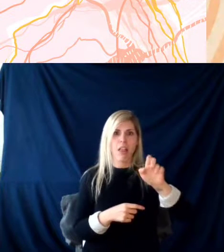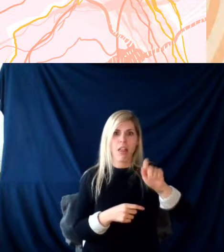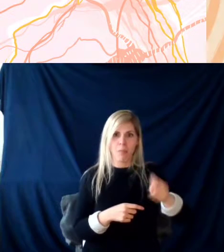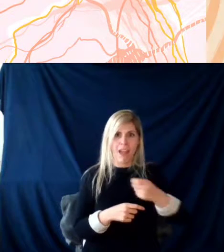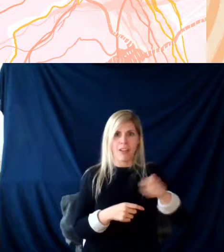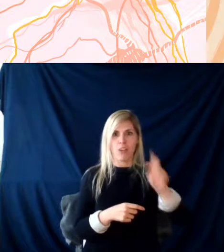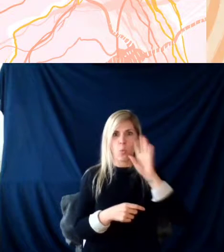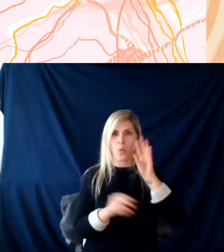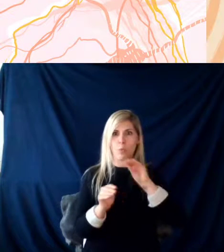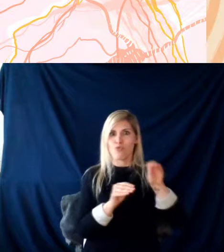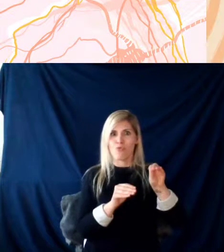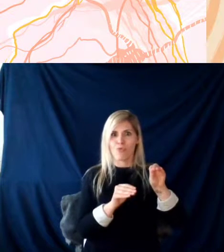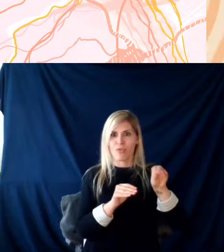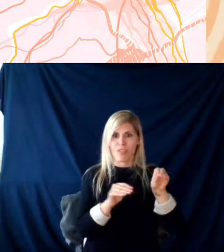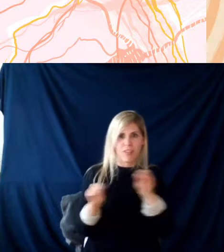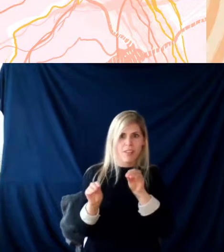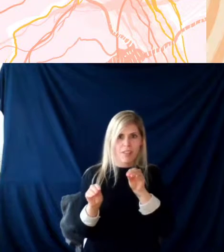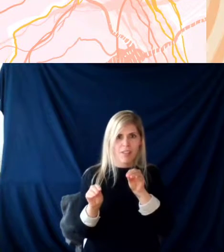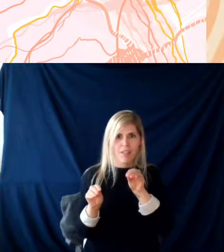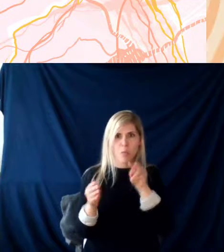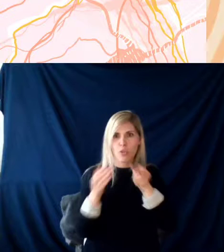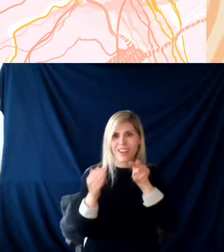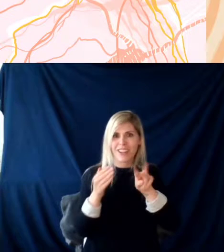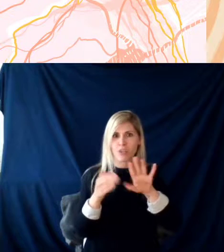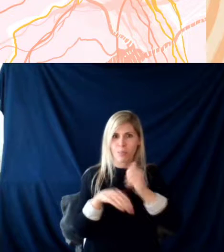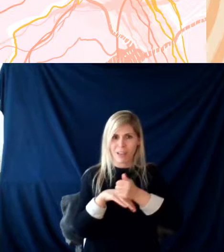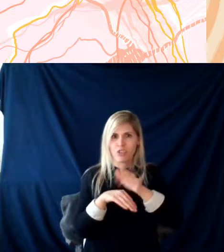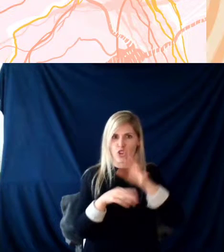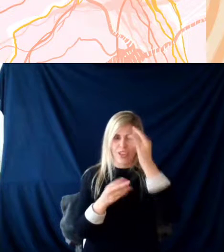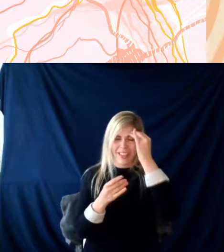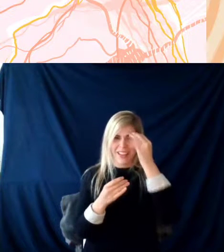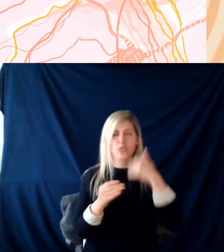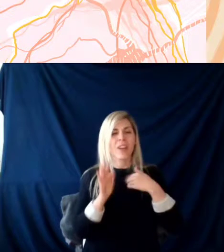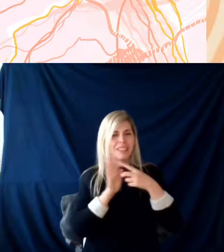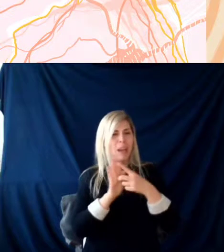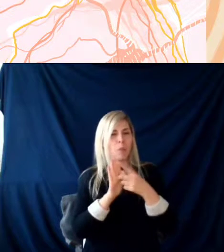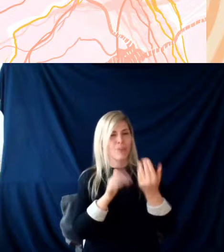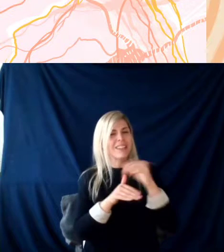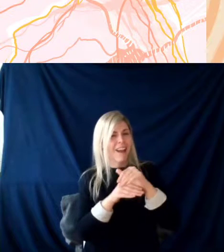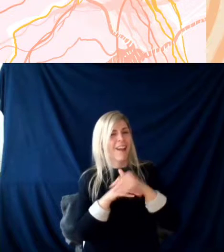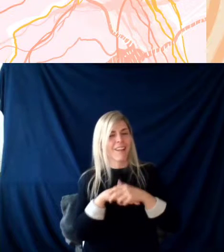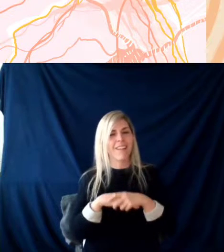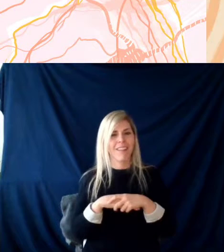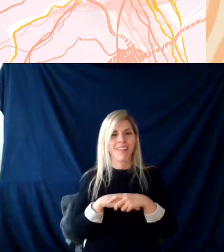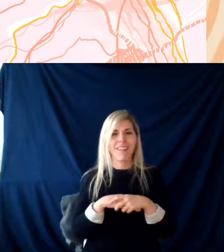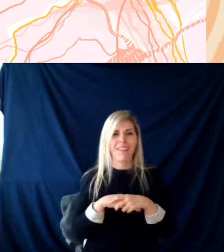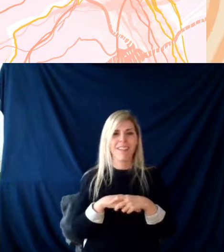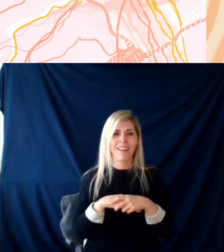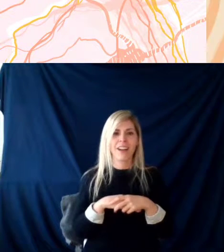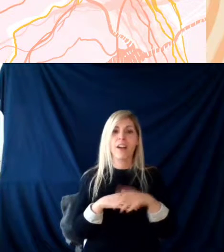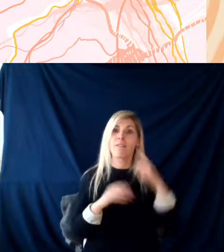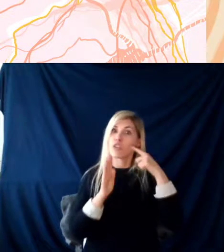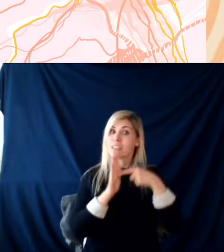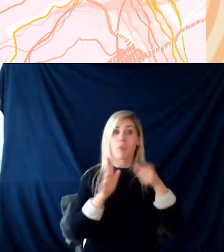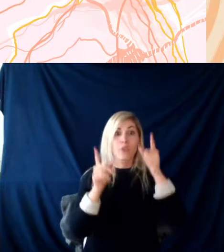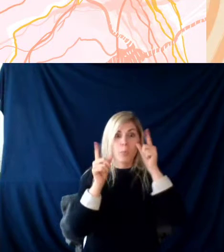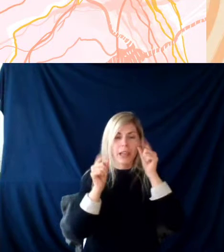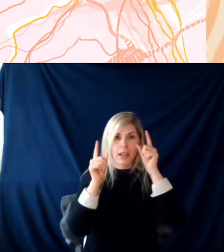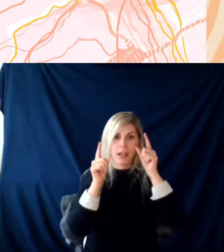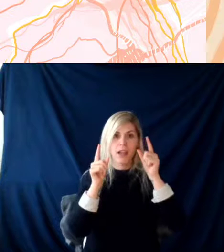other functionalities which we'll demo later tonight, which is about if you